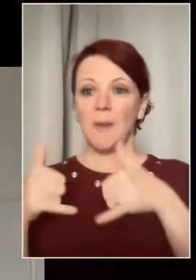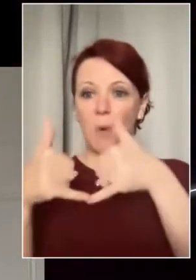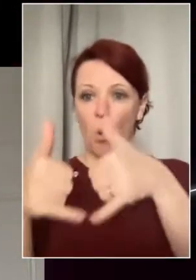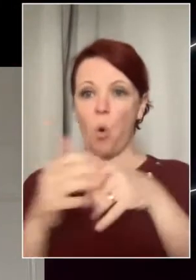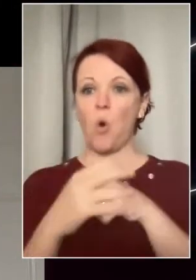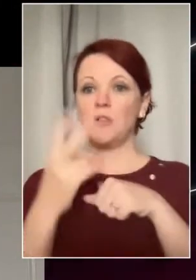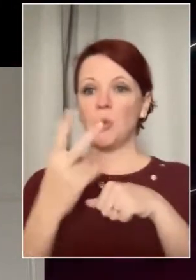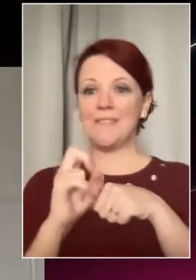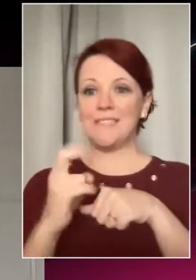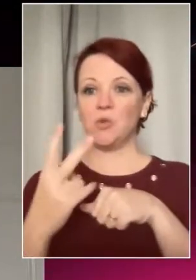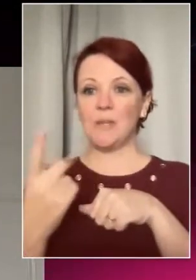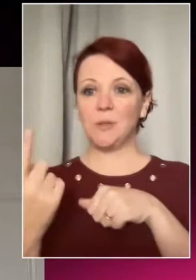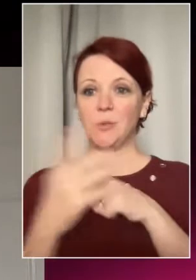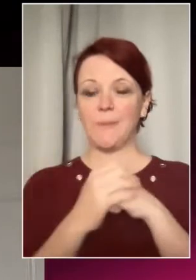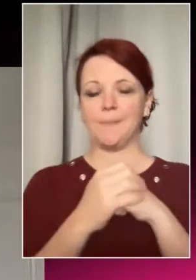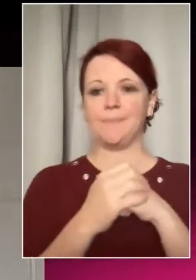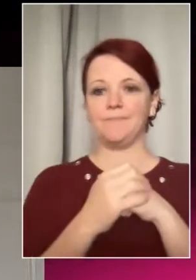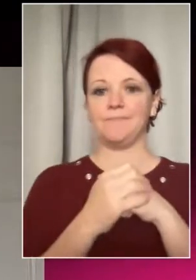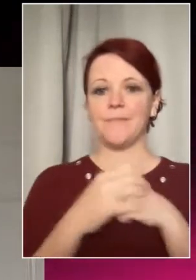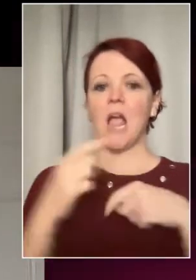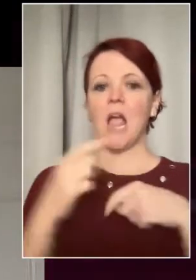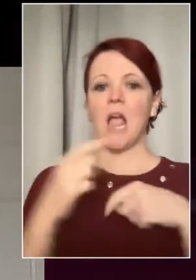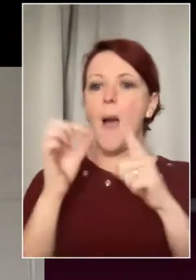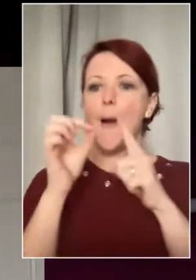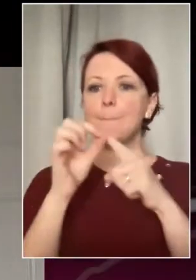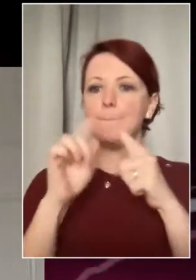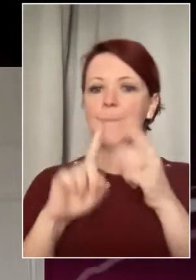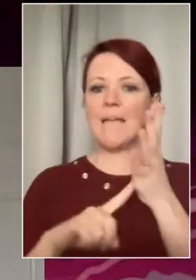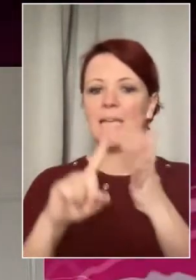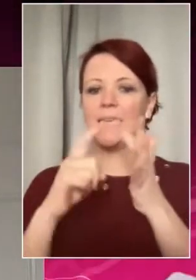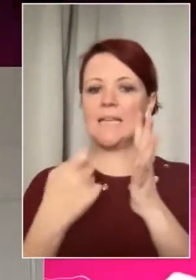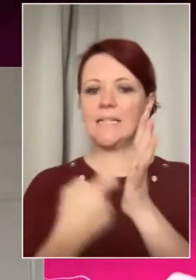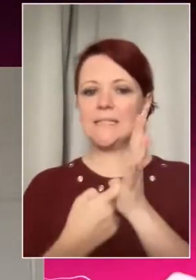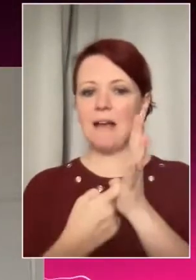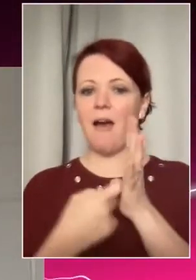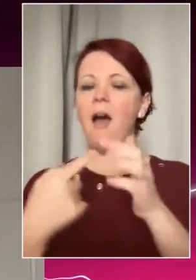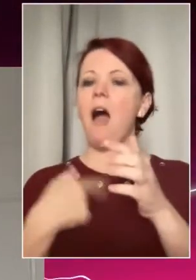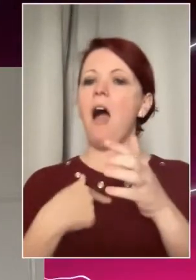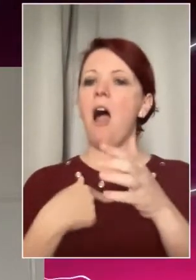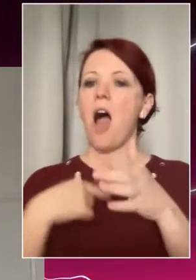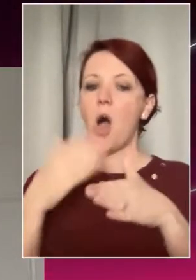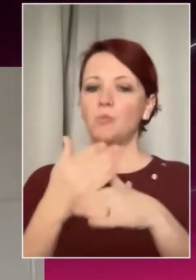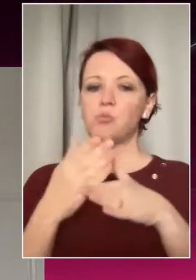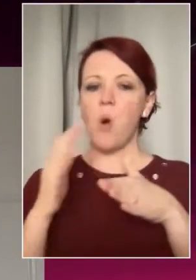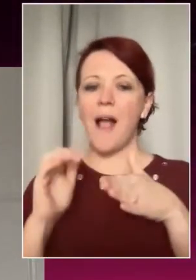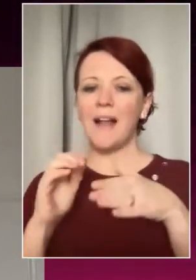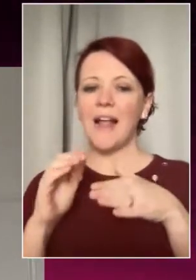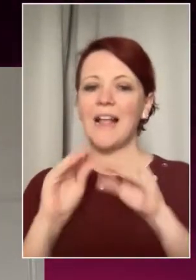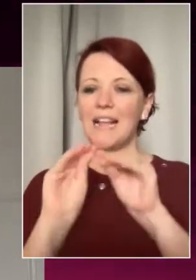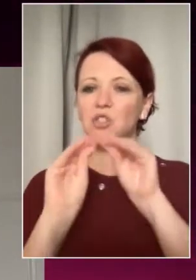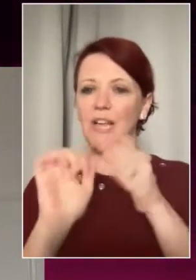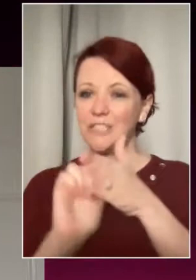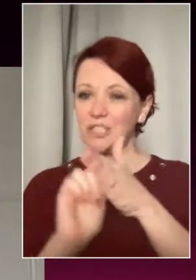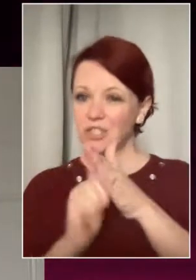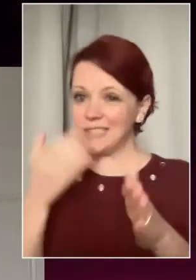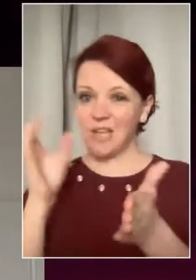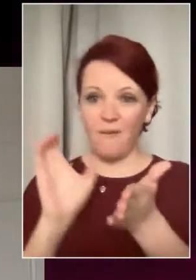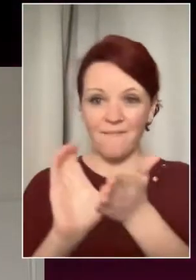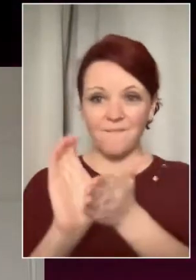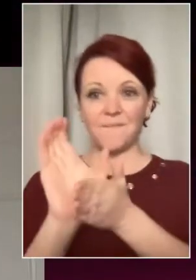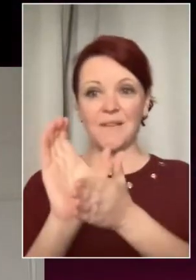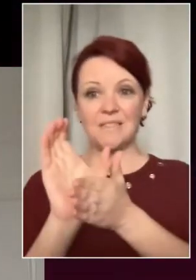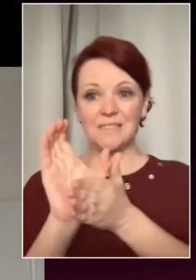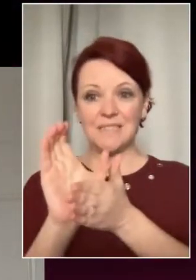2021. I'm Peter Mucklow, the Director for Apprenticeships at the Education and Skills Funding Agency. I'm delighted that you're able to join us here